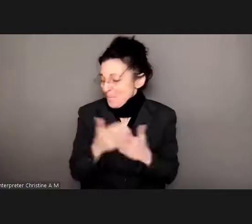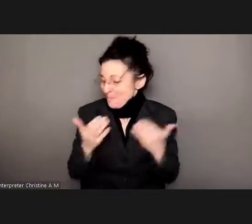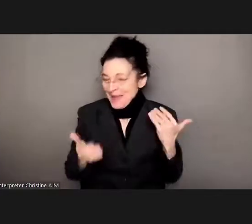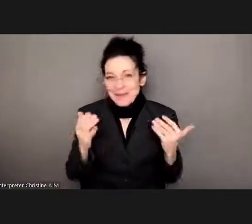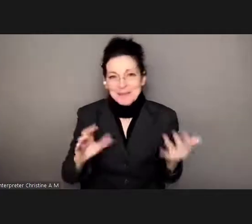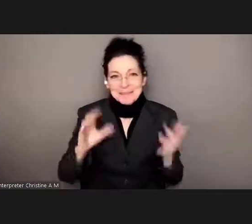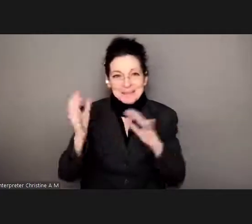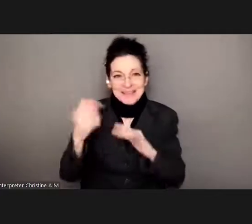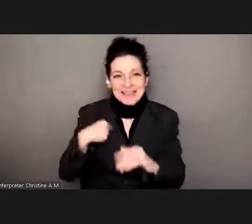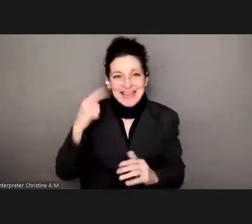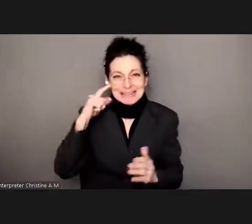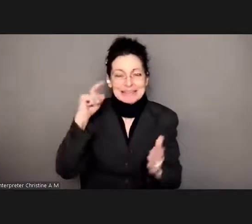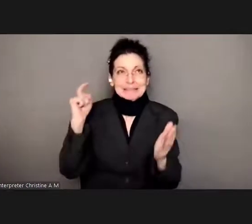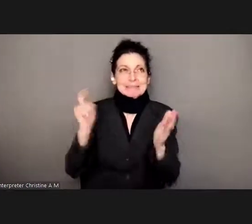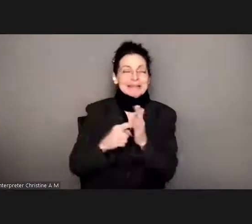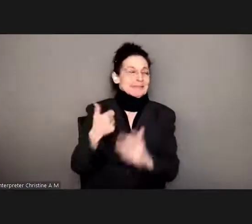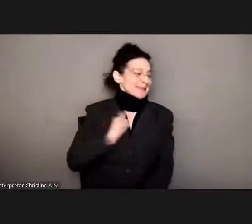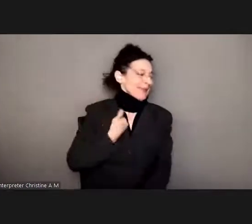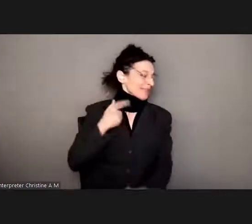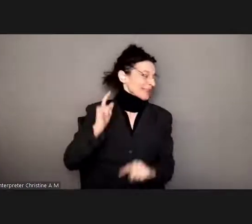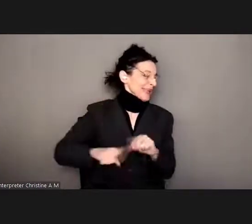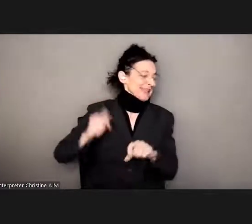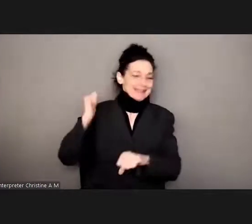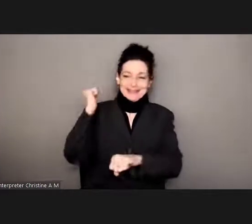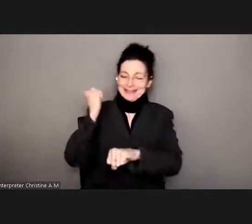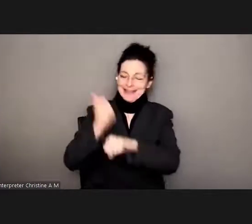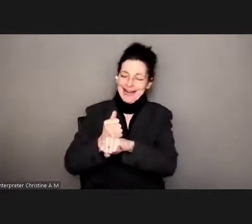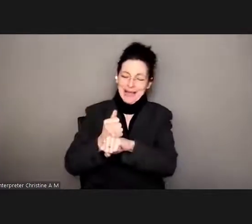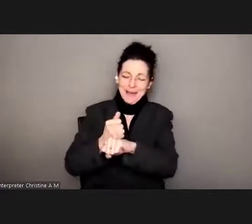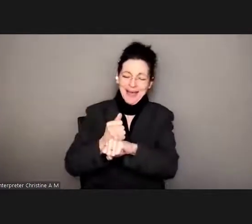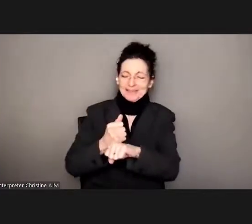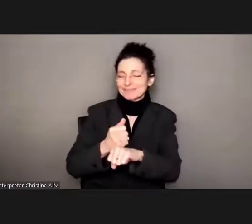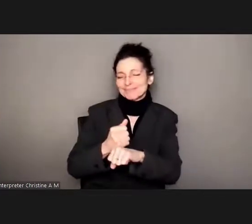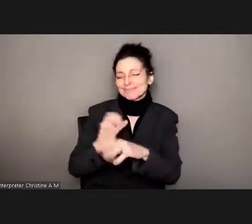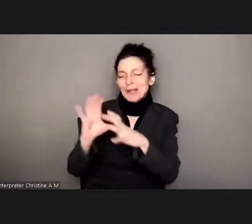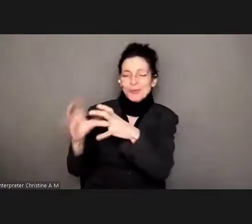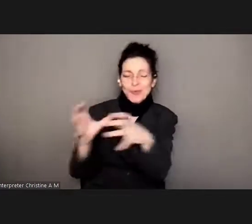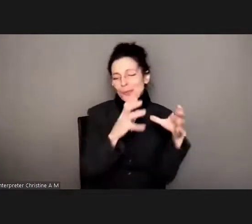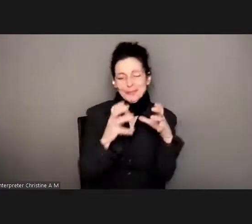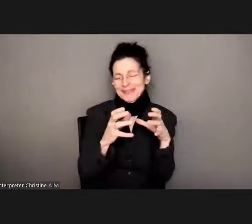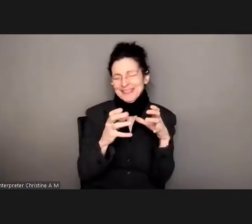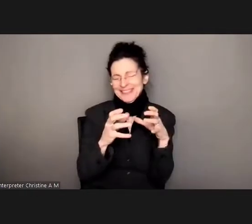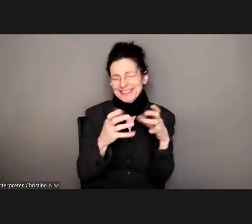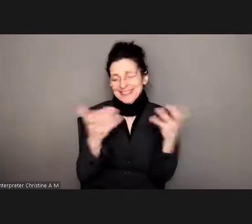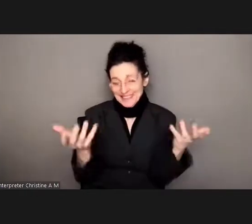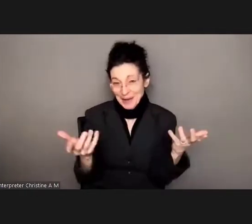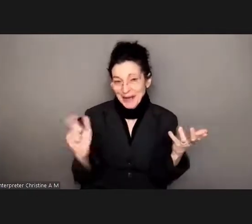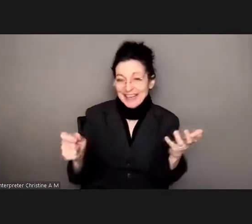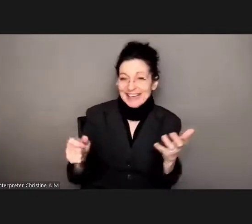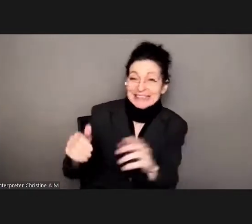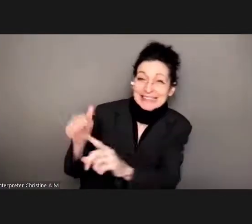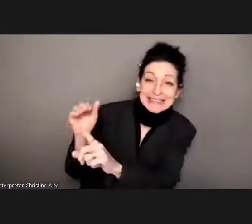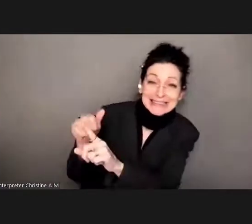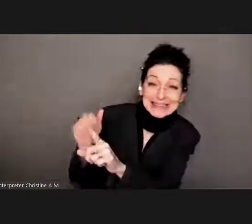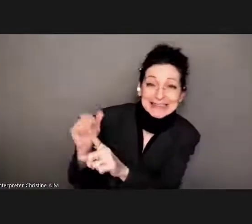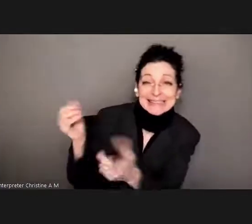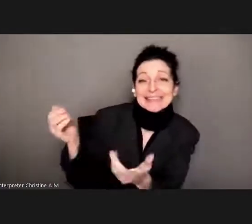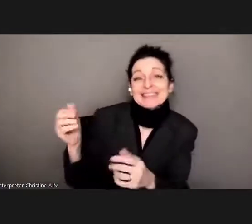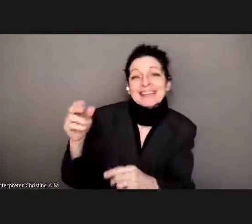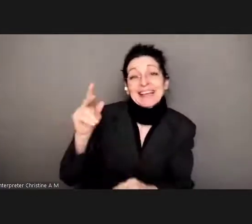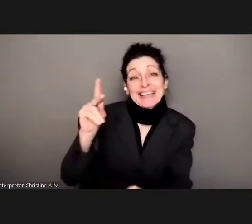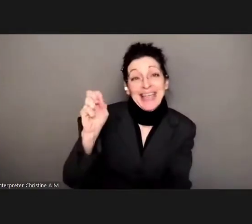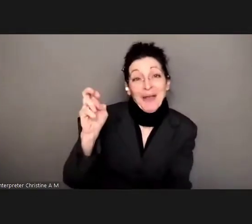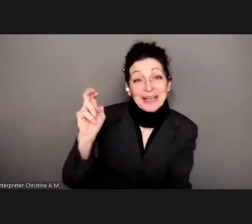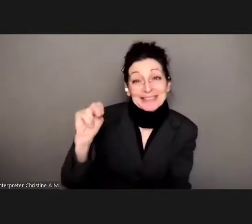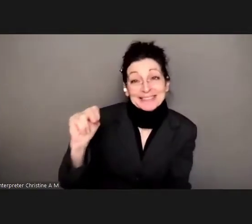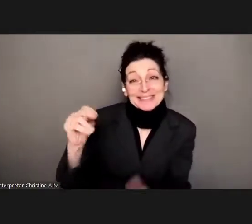breakout groups. So I'm either asking Adriana or Karen to do this. And if it's a terrible failure, then we'll do it